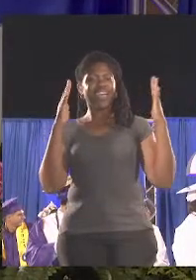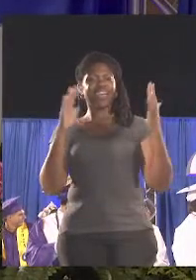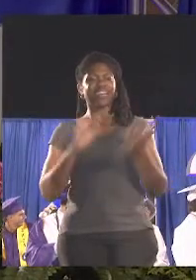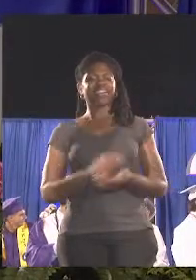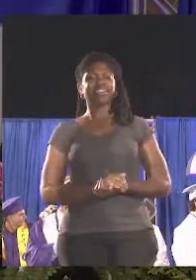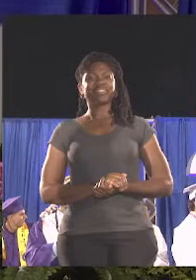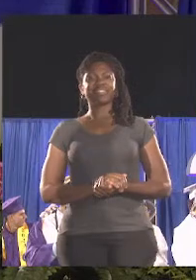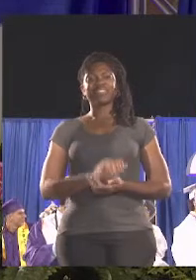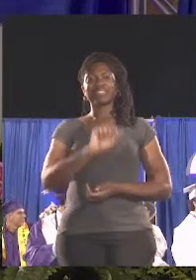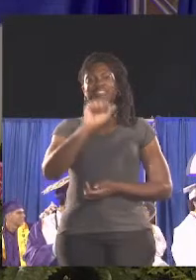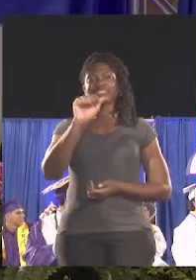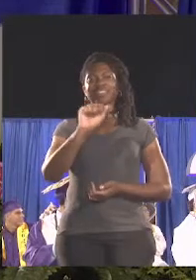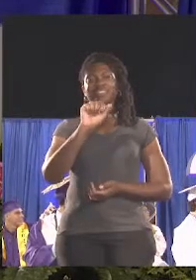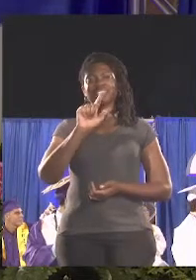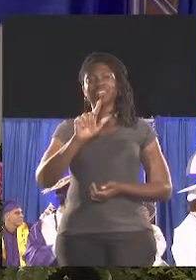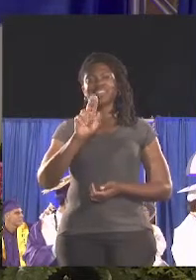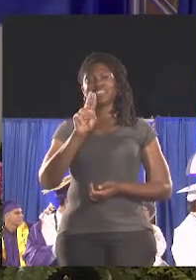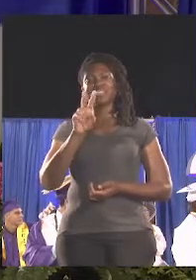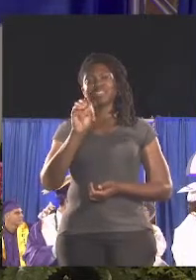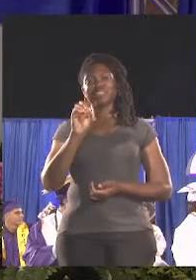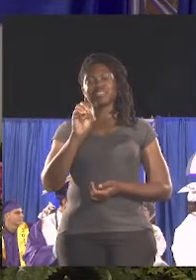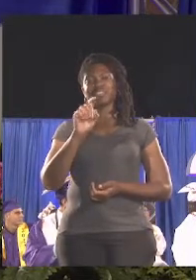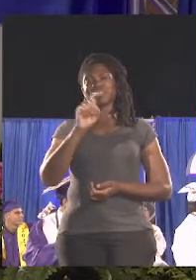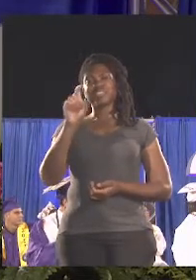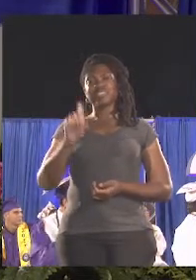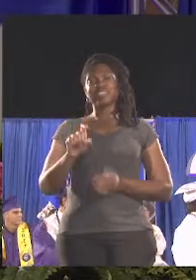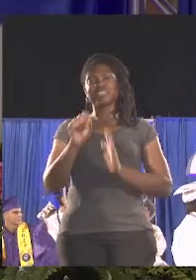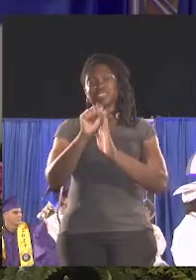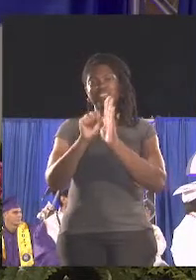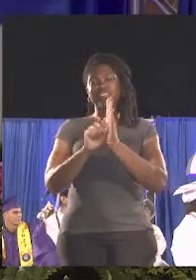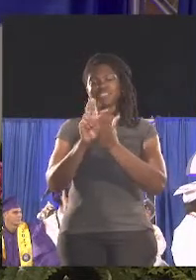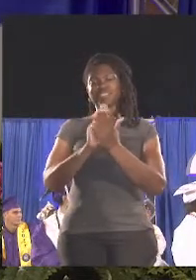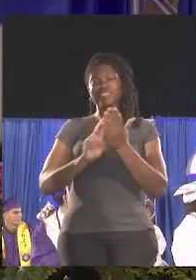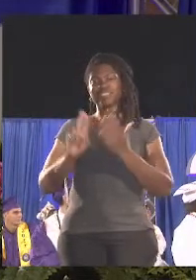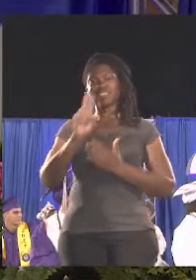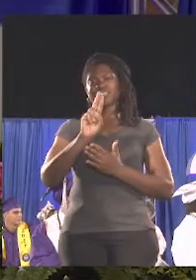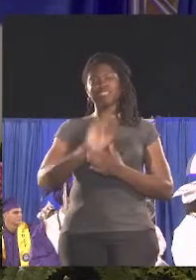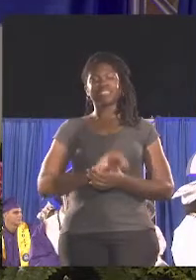Alejandro I. Lugo, Texas State University.